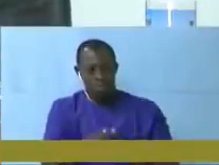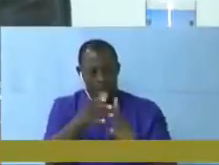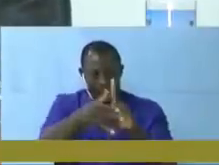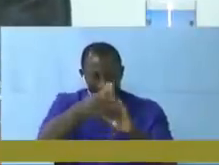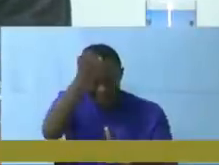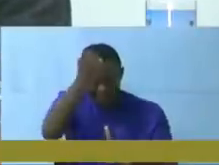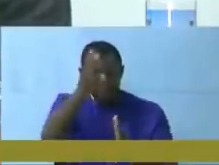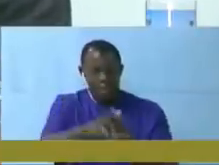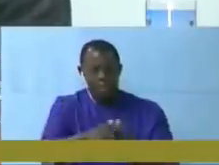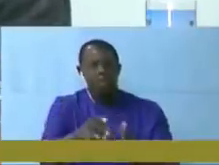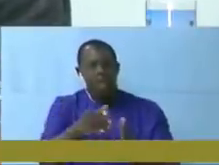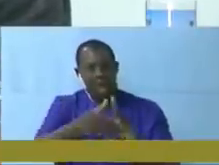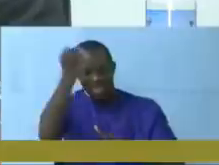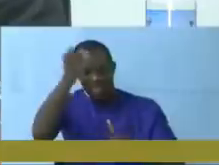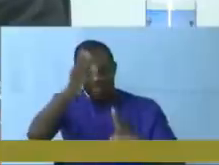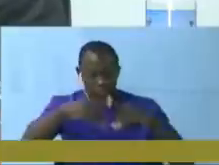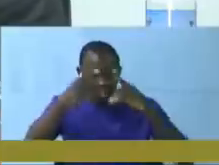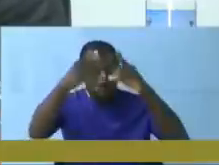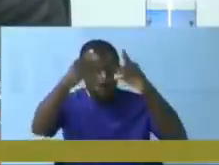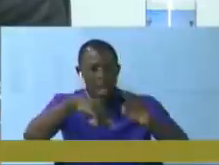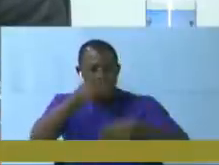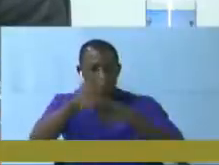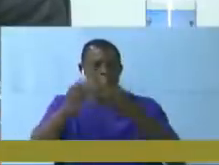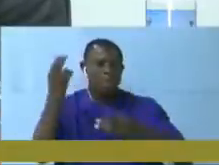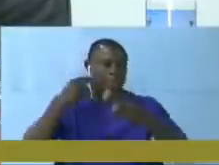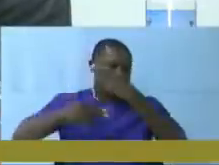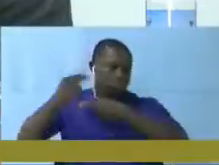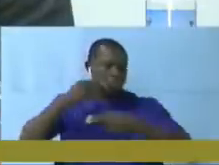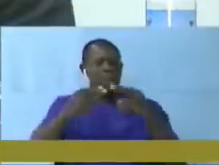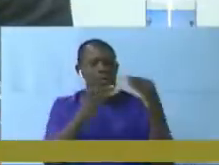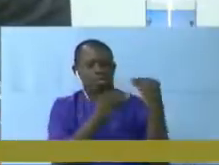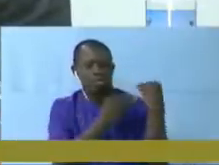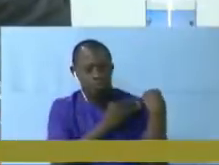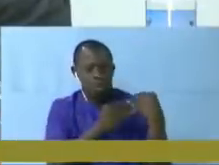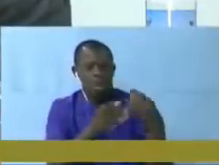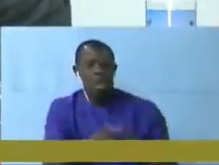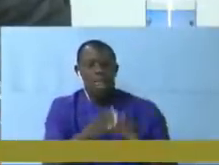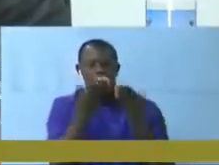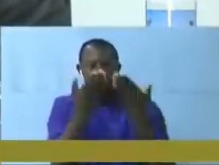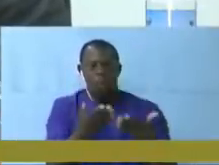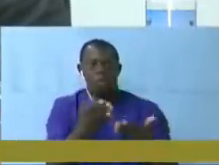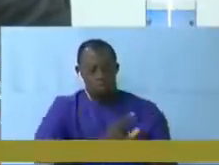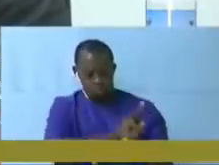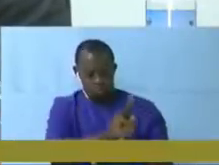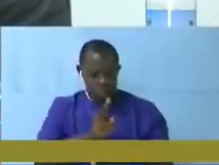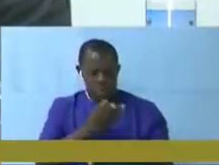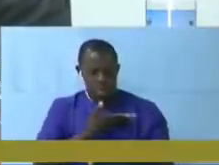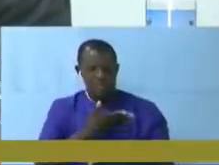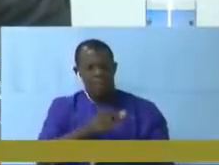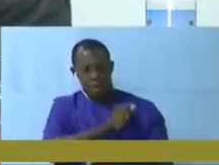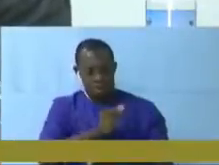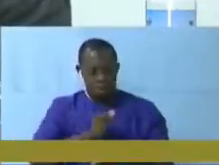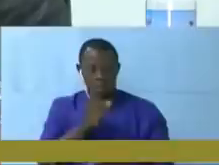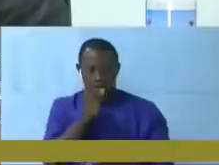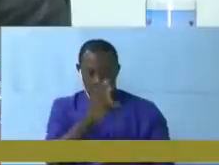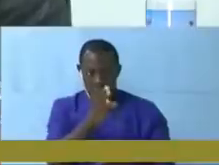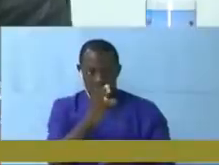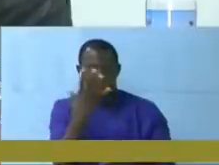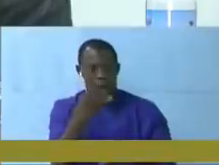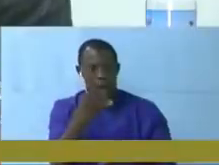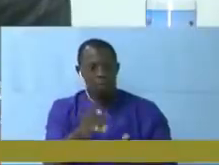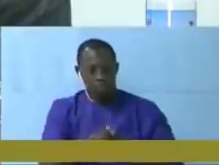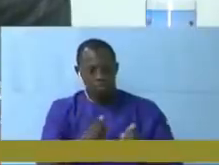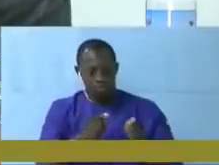have accomplished a great and historic task. We have had our say on how we should be